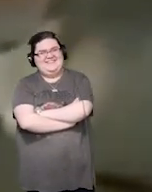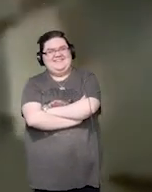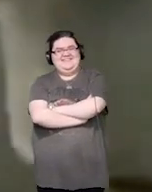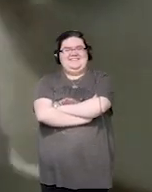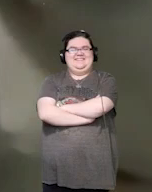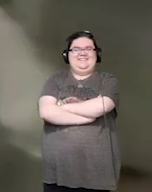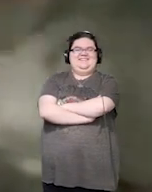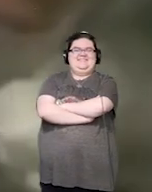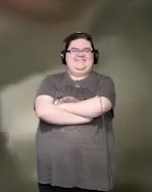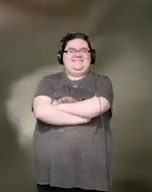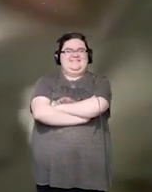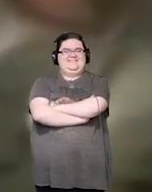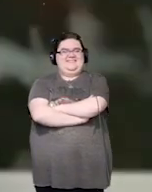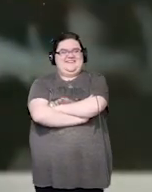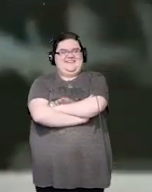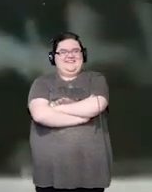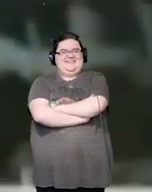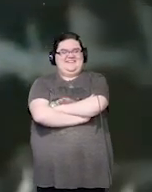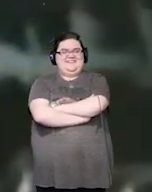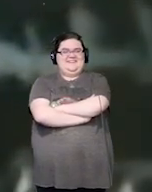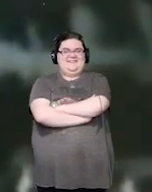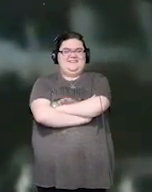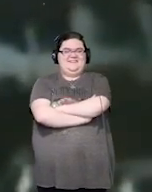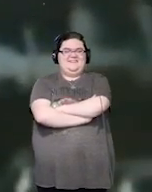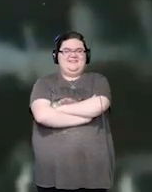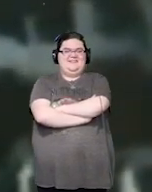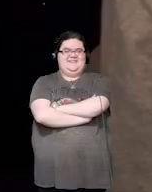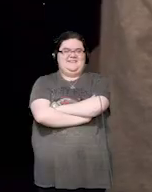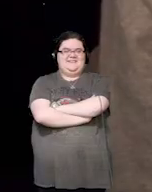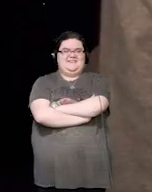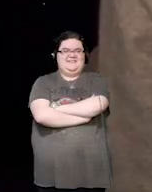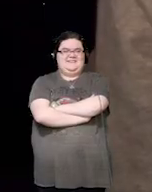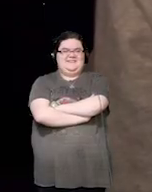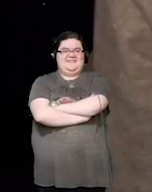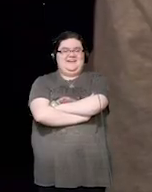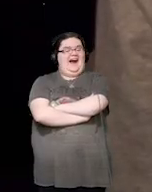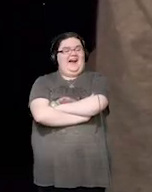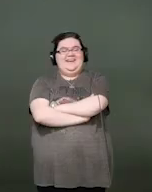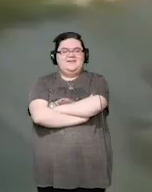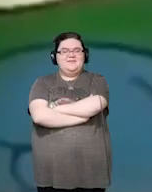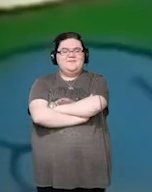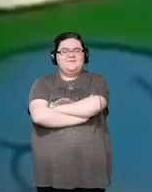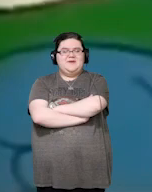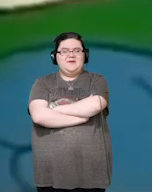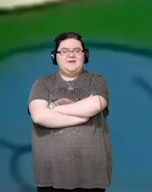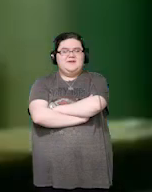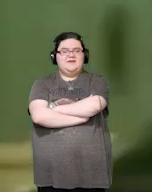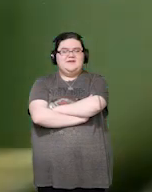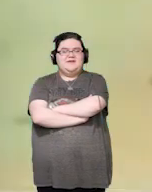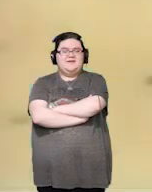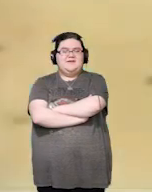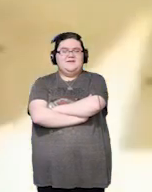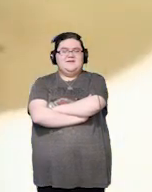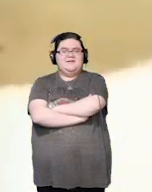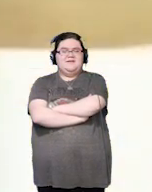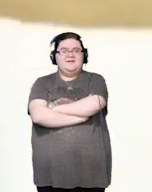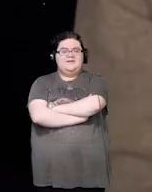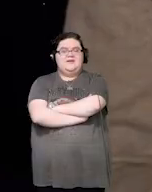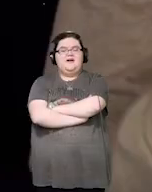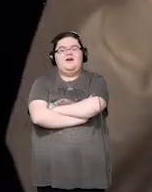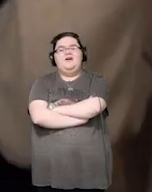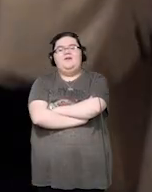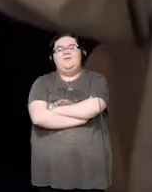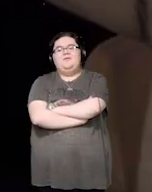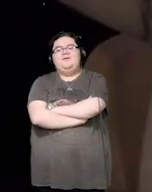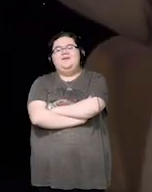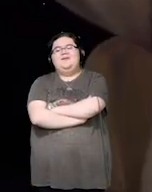I'm an elf. You're a Santa Claus. I'm really confused what this is for. I'm really. Sky. It